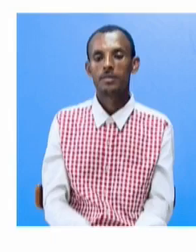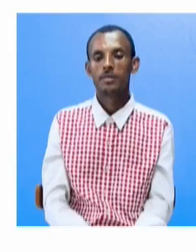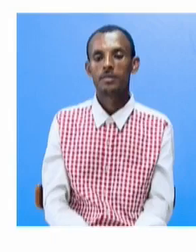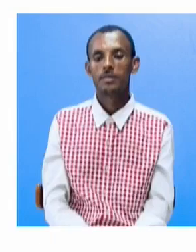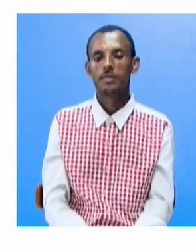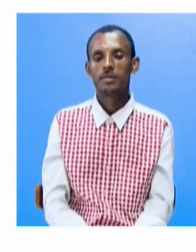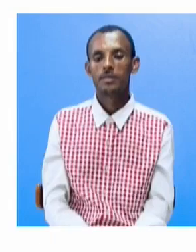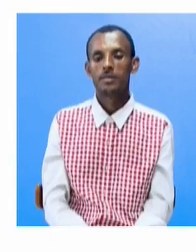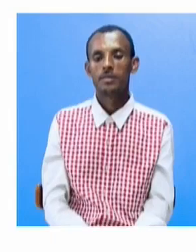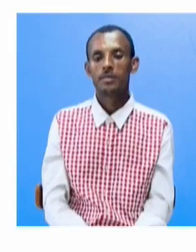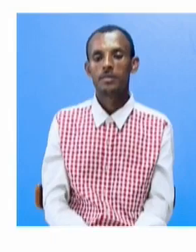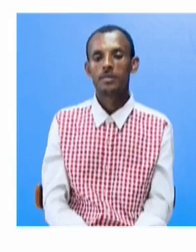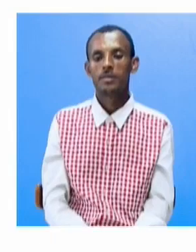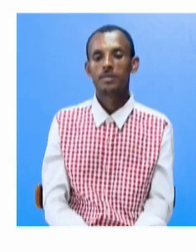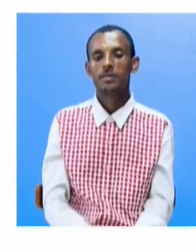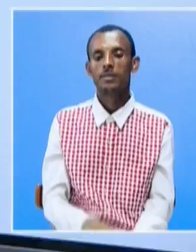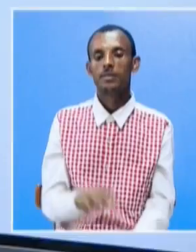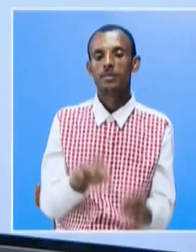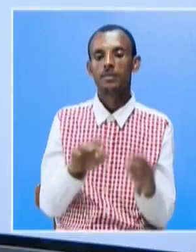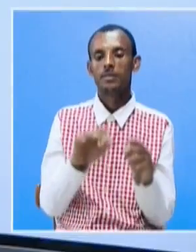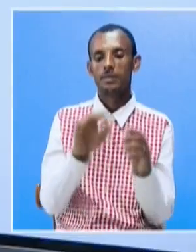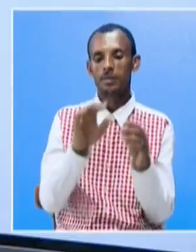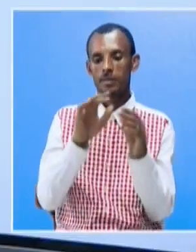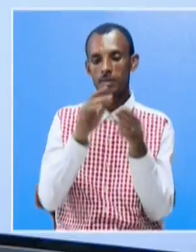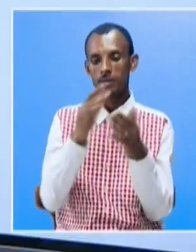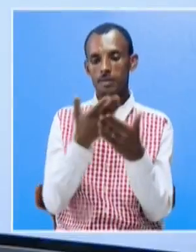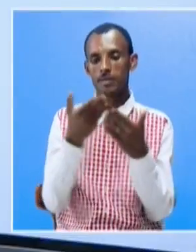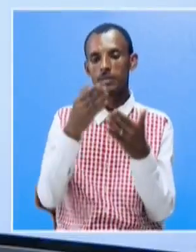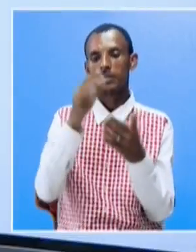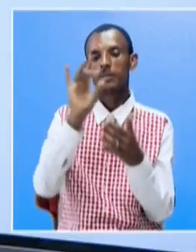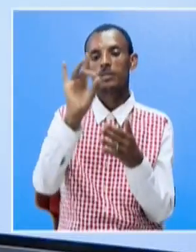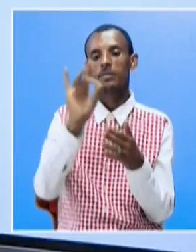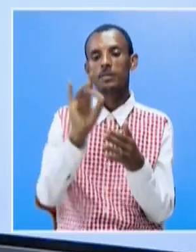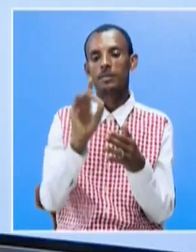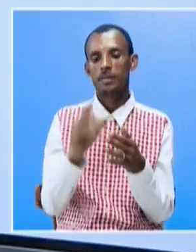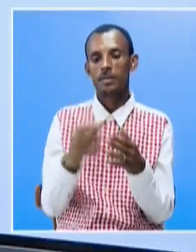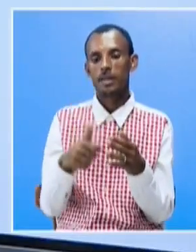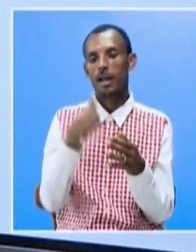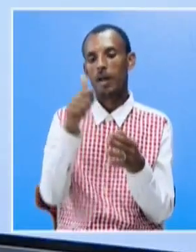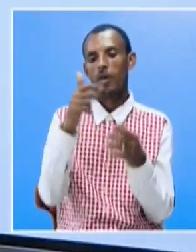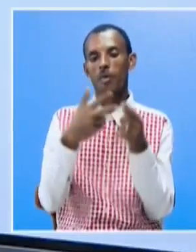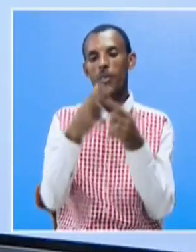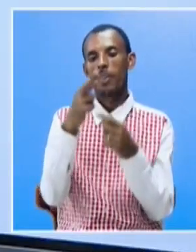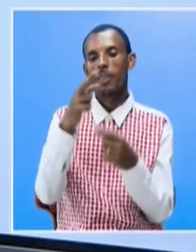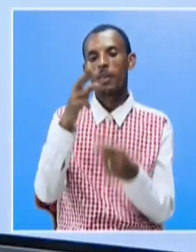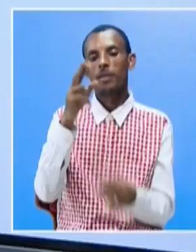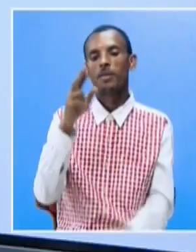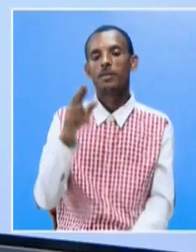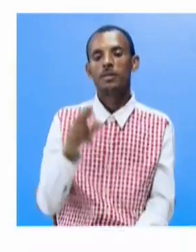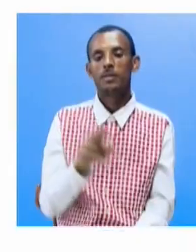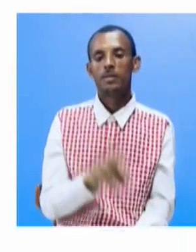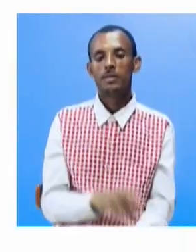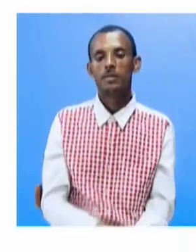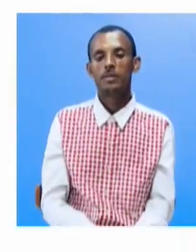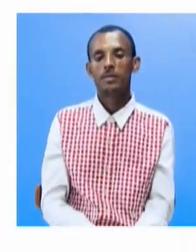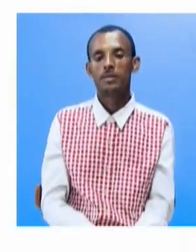This will be piece 8. Again, let's put the second here.